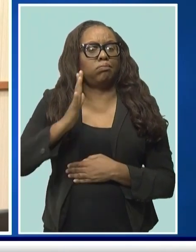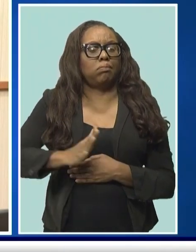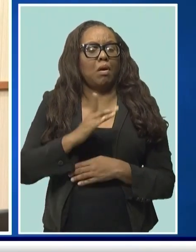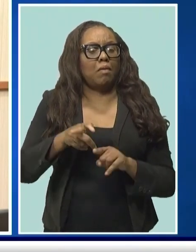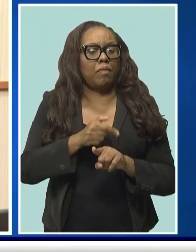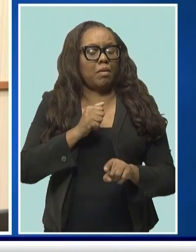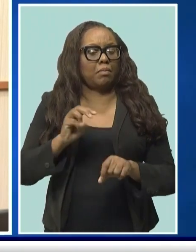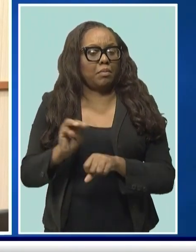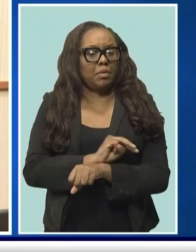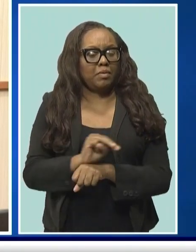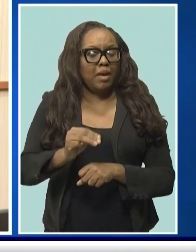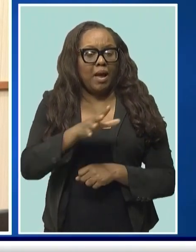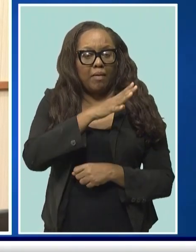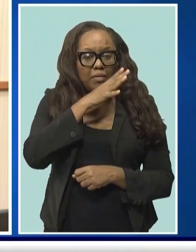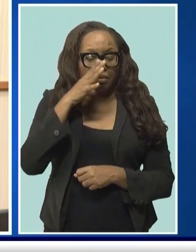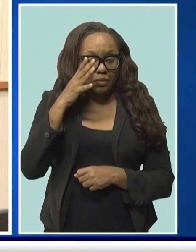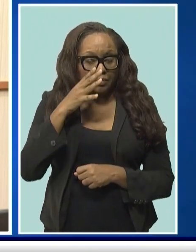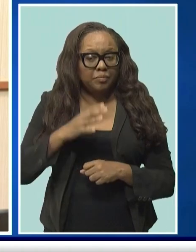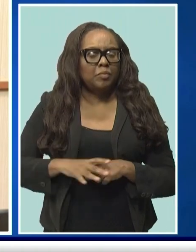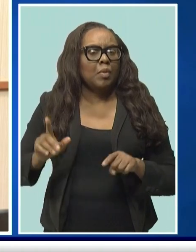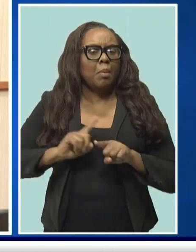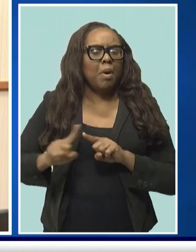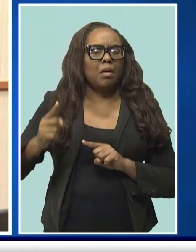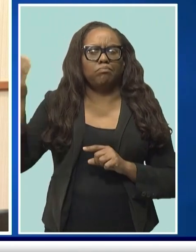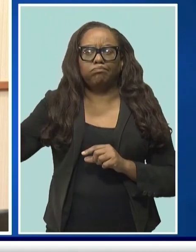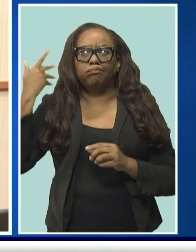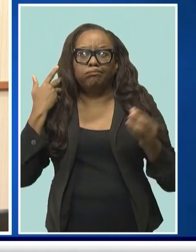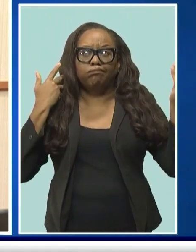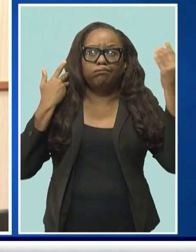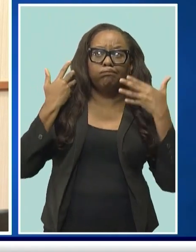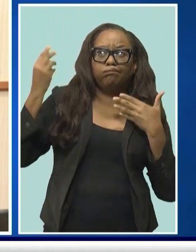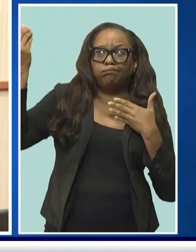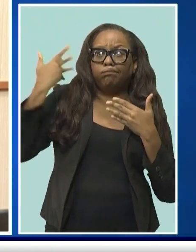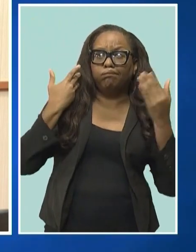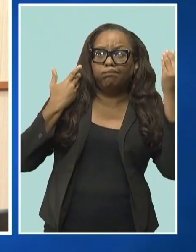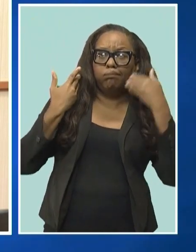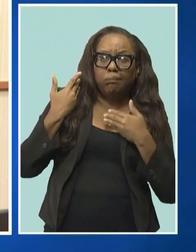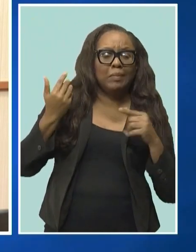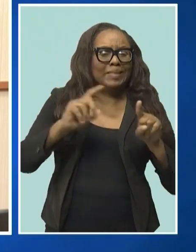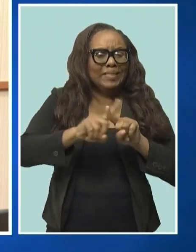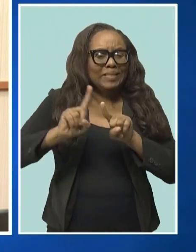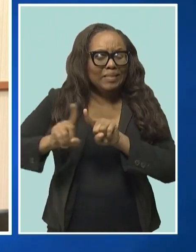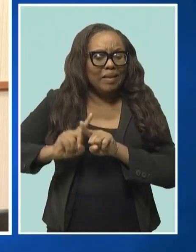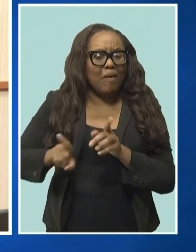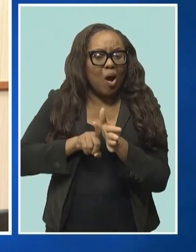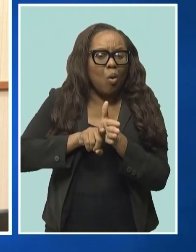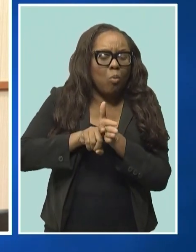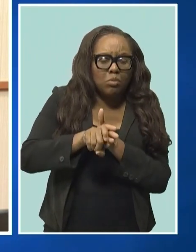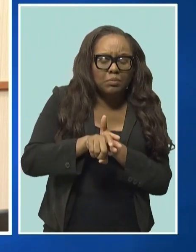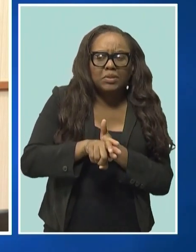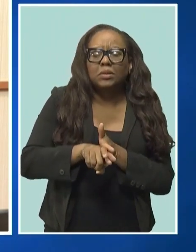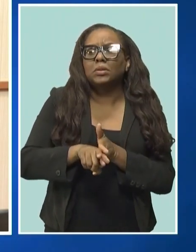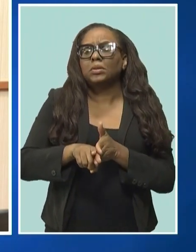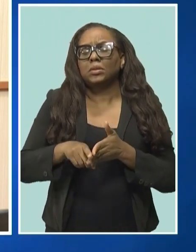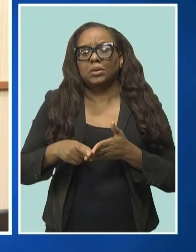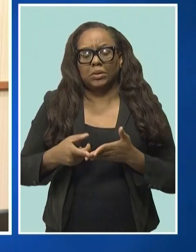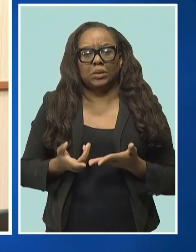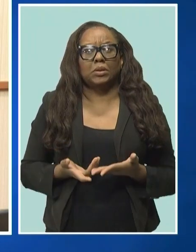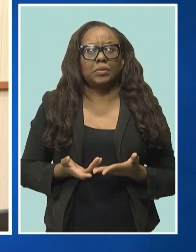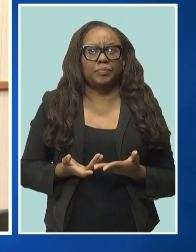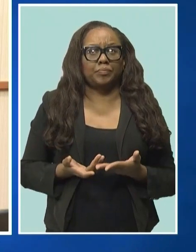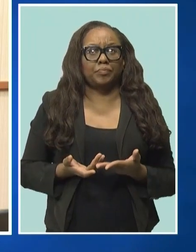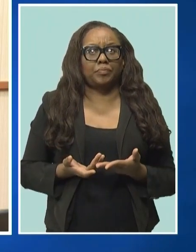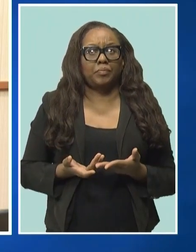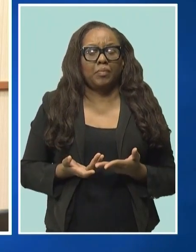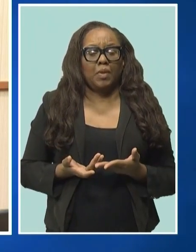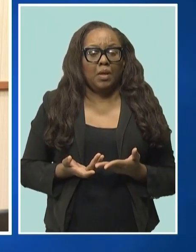certainly, these reports that we're hearing about these whatever worms or whatever, that are in Barbados are getting